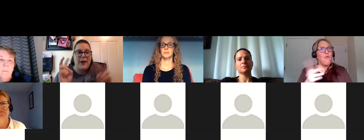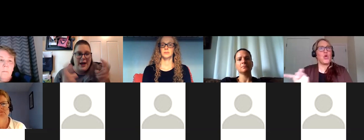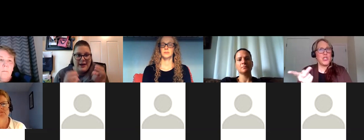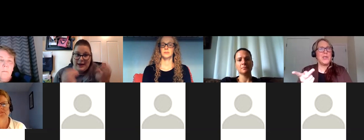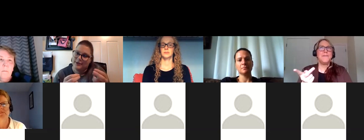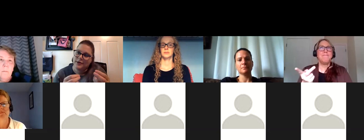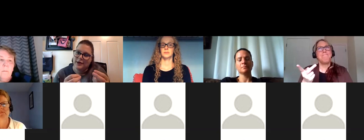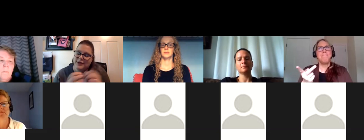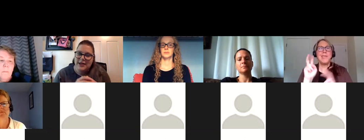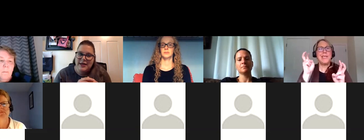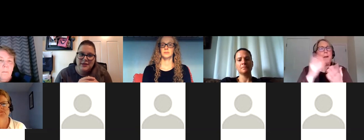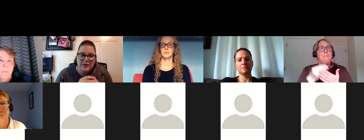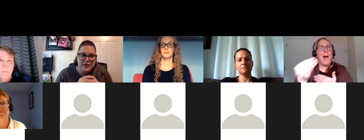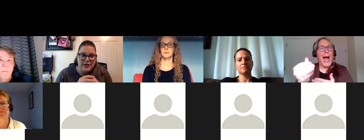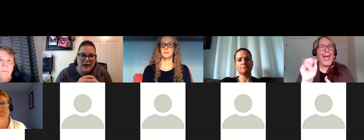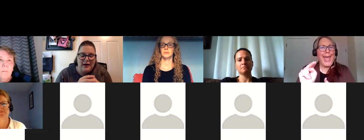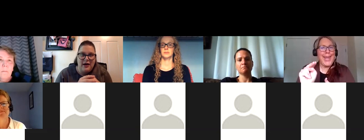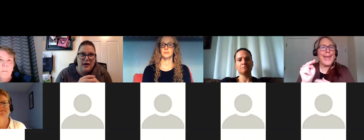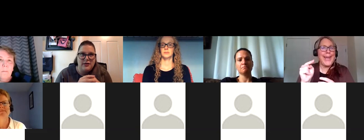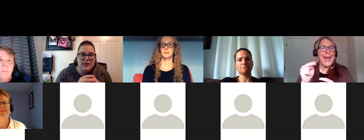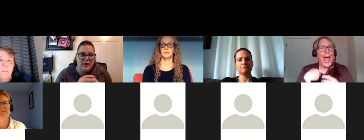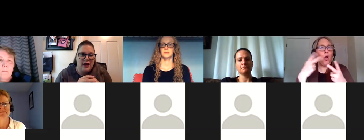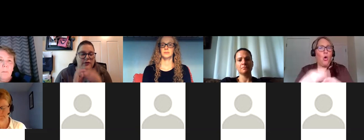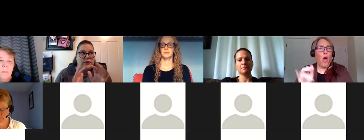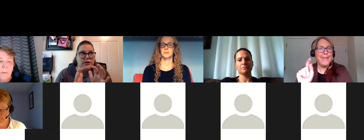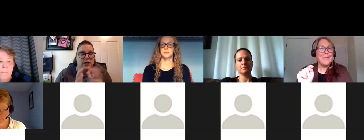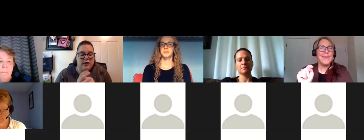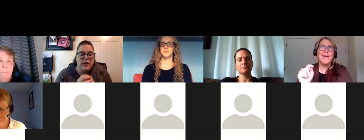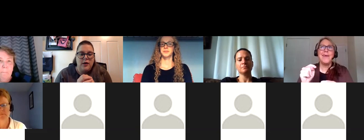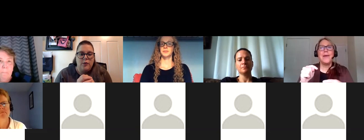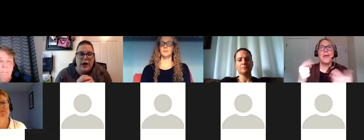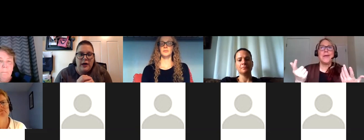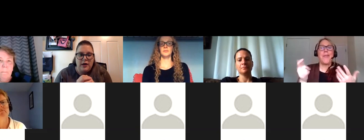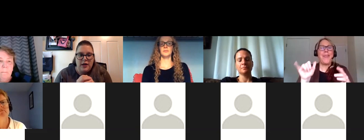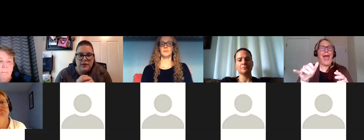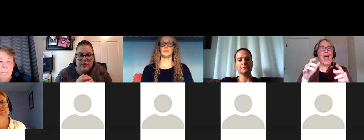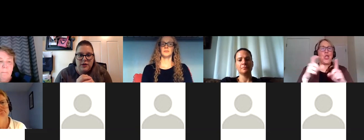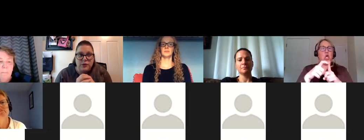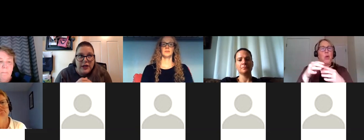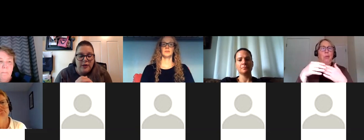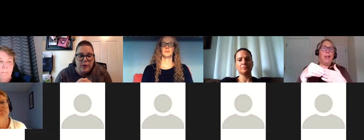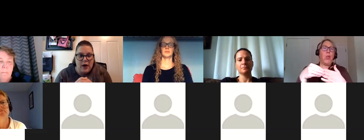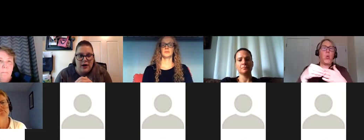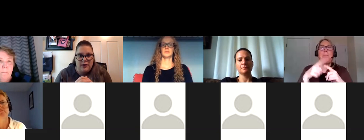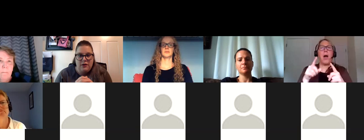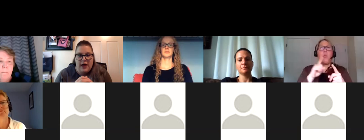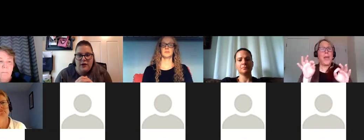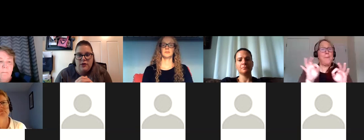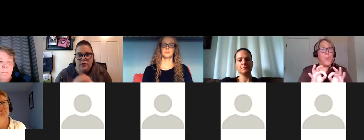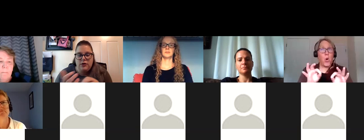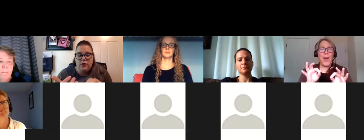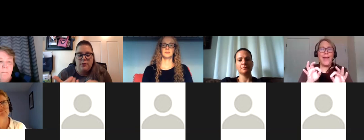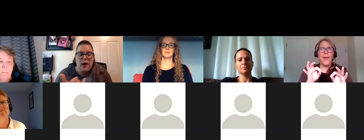call buying in to this, which is kind of a loose term, but it's really important